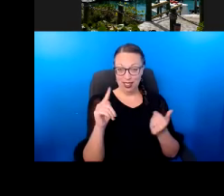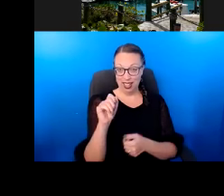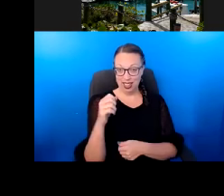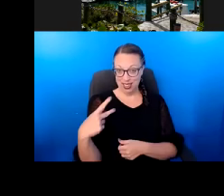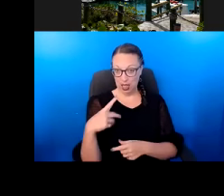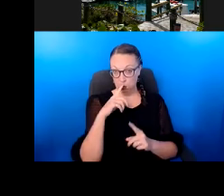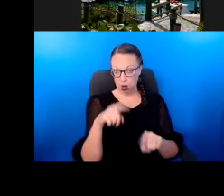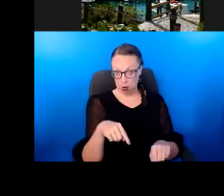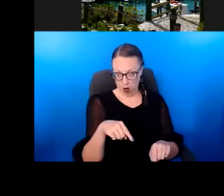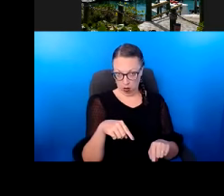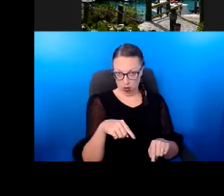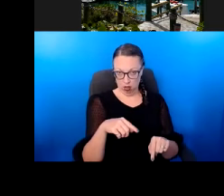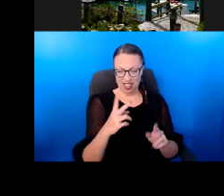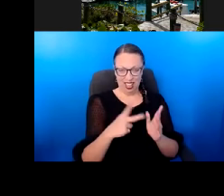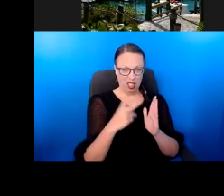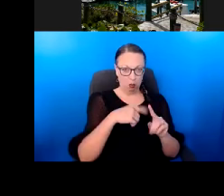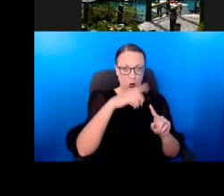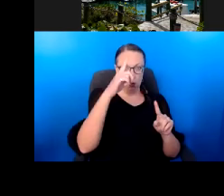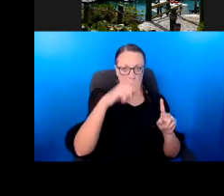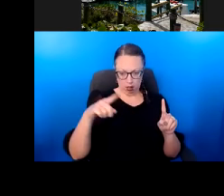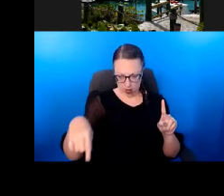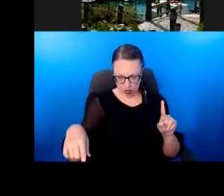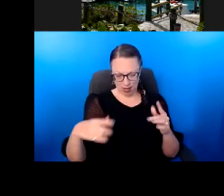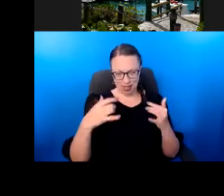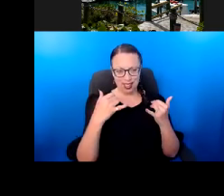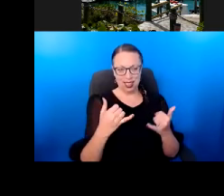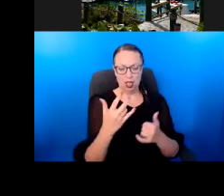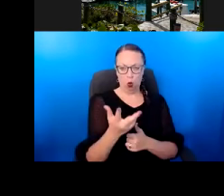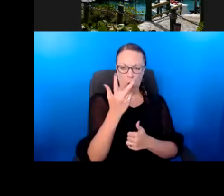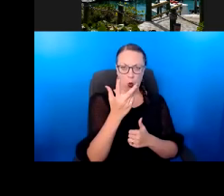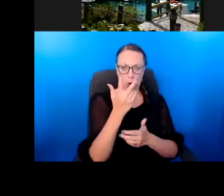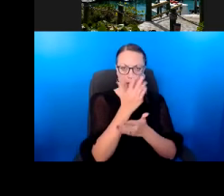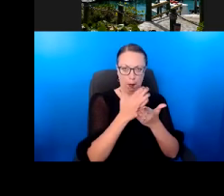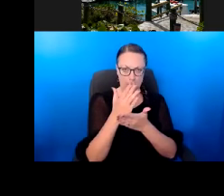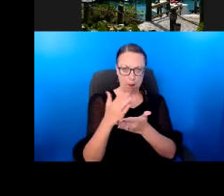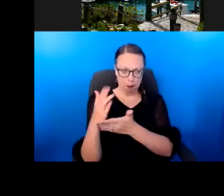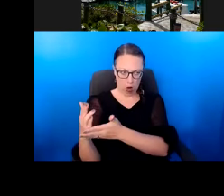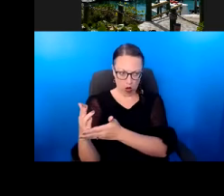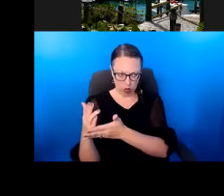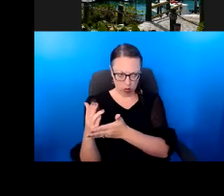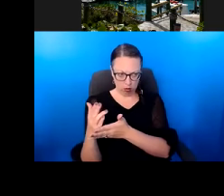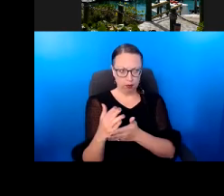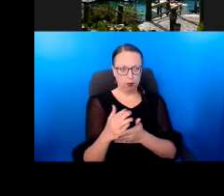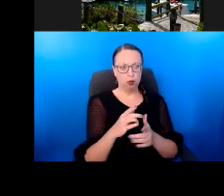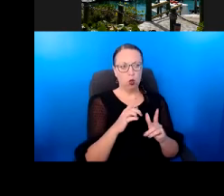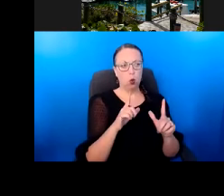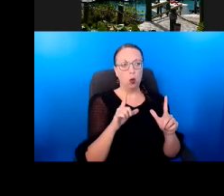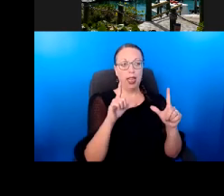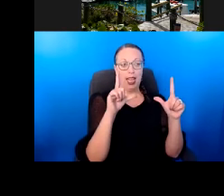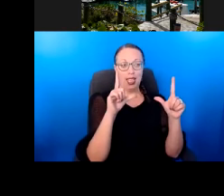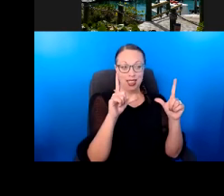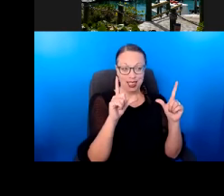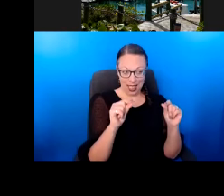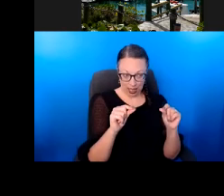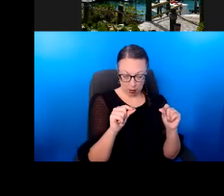the double peak I just showed you, into three components. This is when they tapped, but it was preceded.